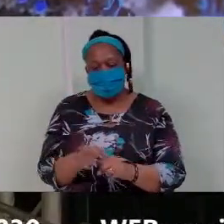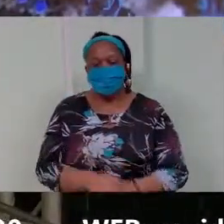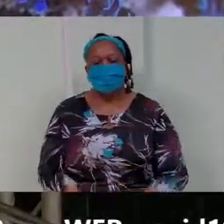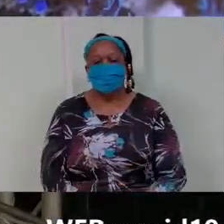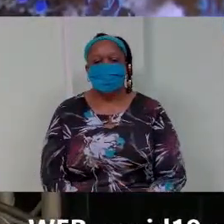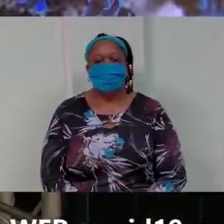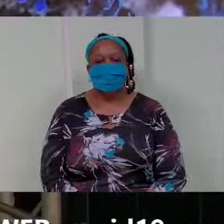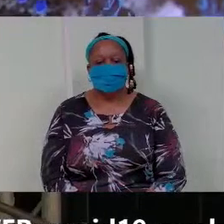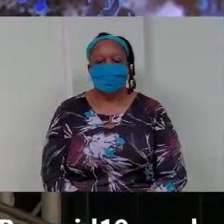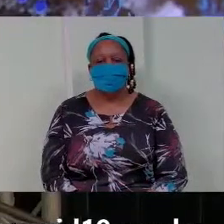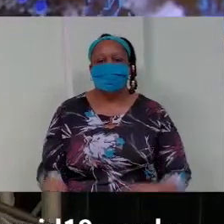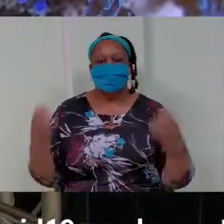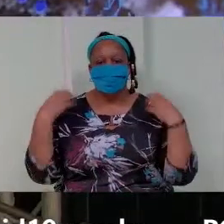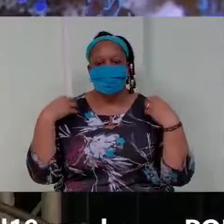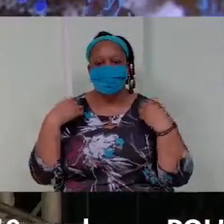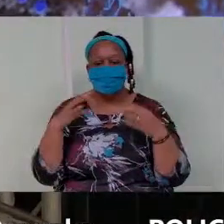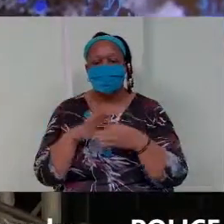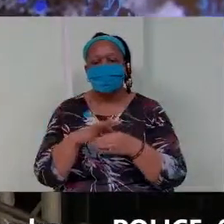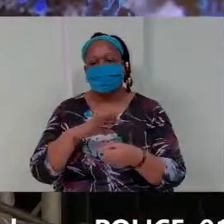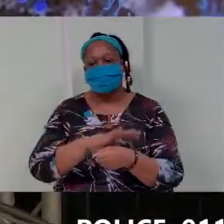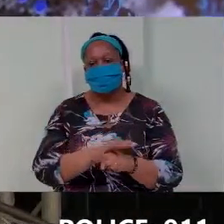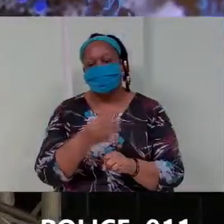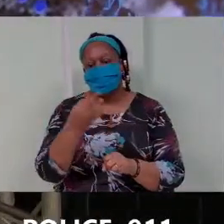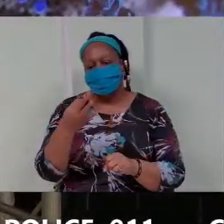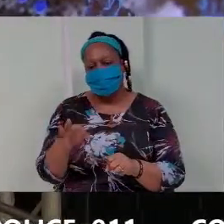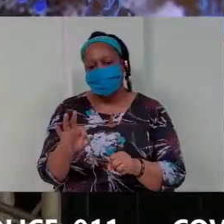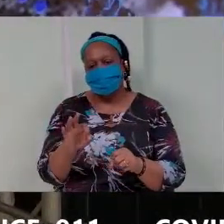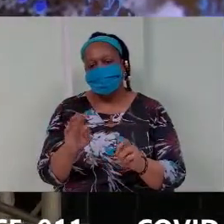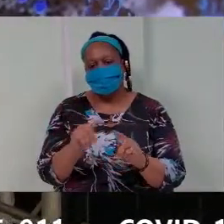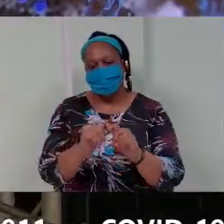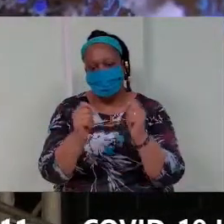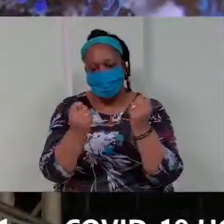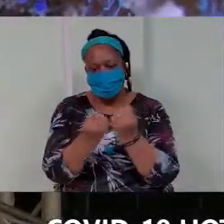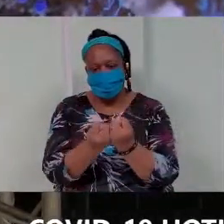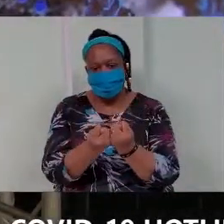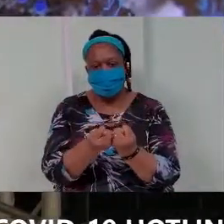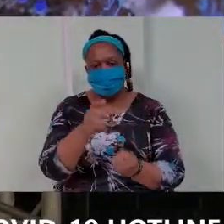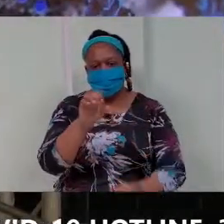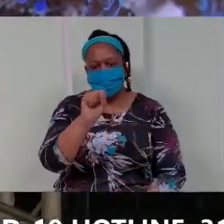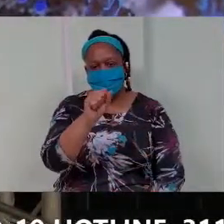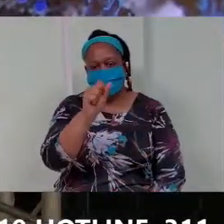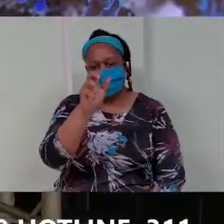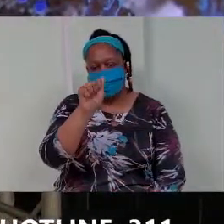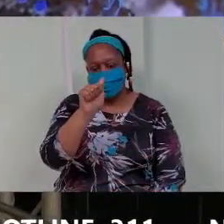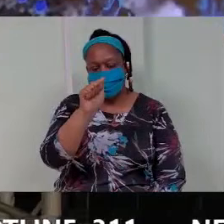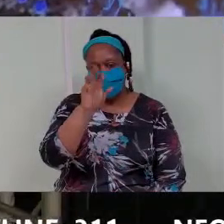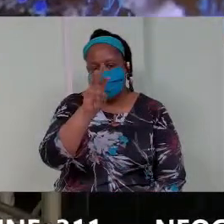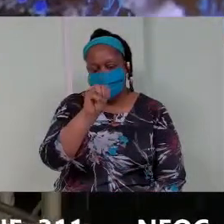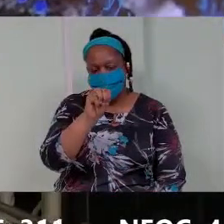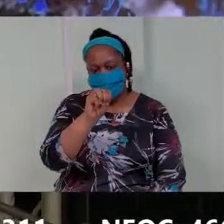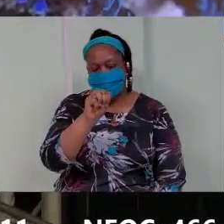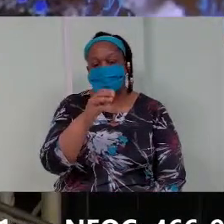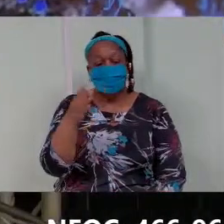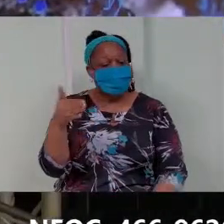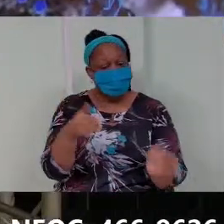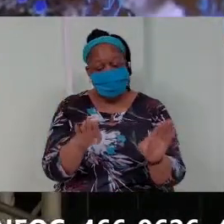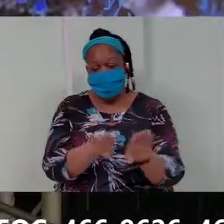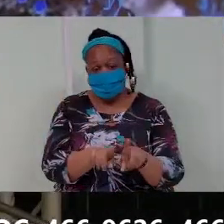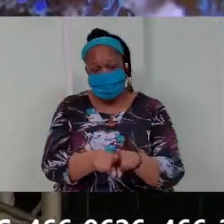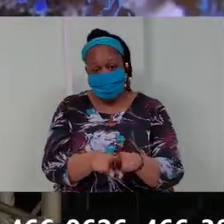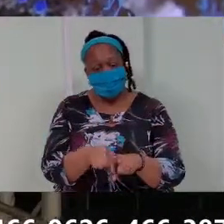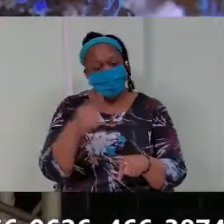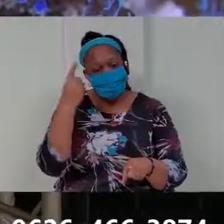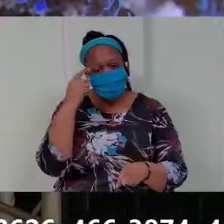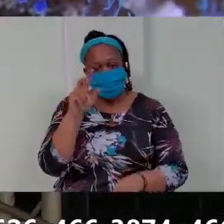Abdia Samuel, Chair of the COVID-19 National Task Force, and of course he's also the National